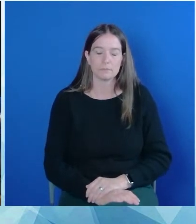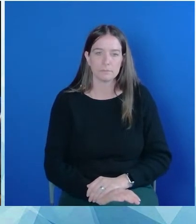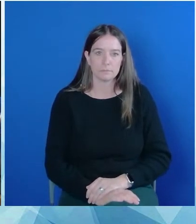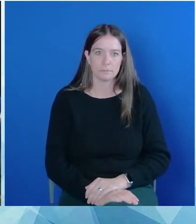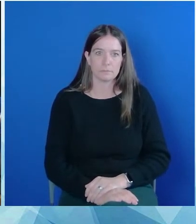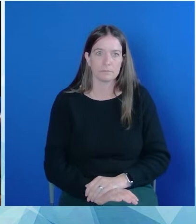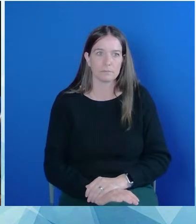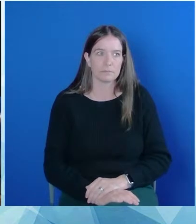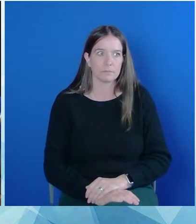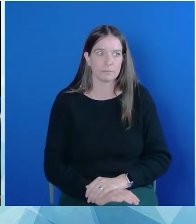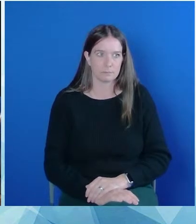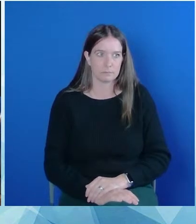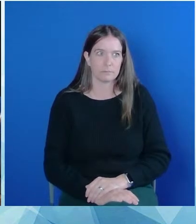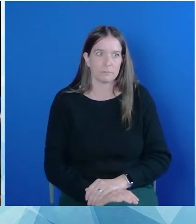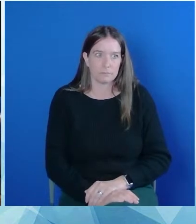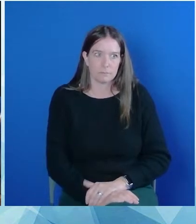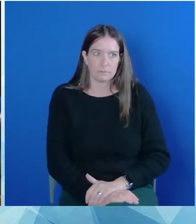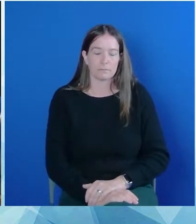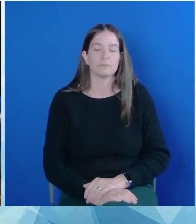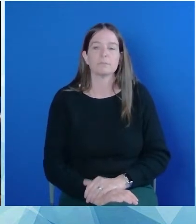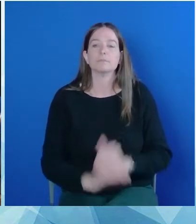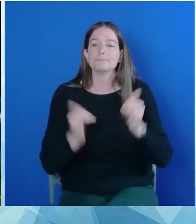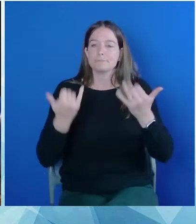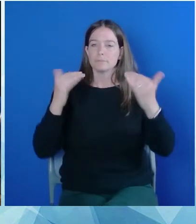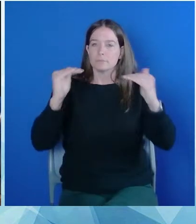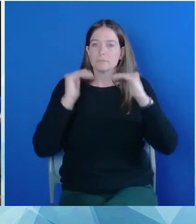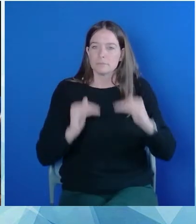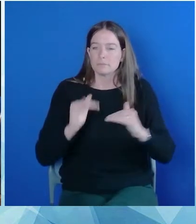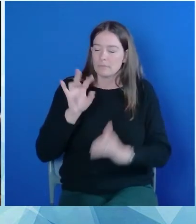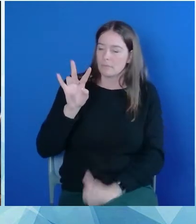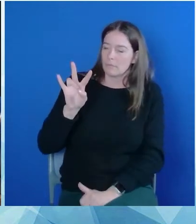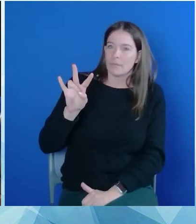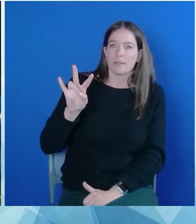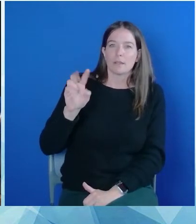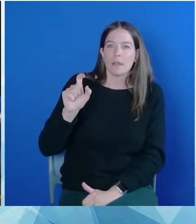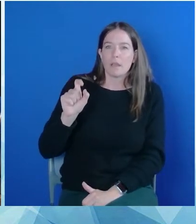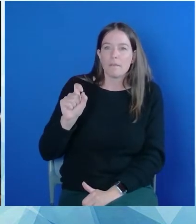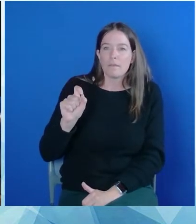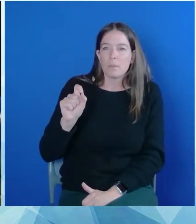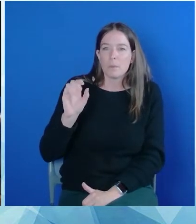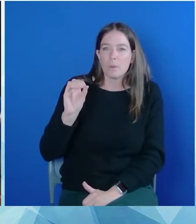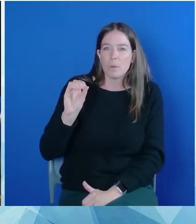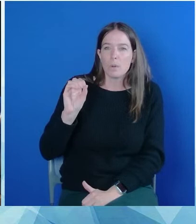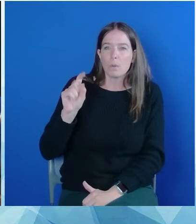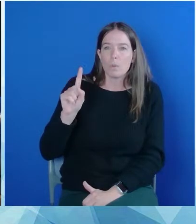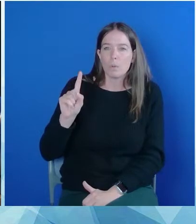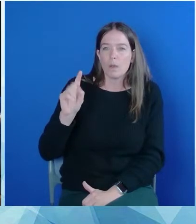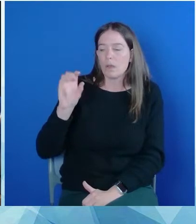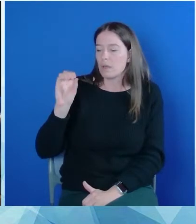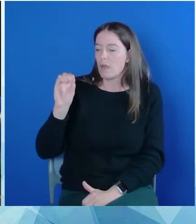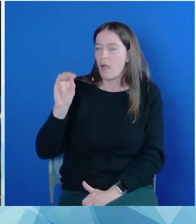We move down to agenda item 7.01, the Ombudsman report.